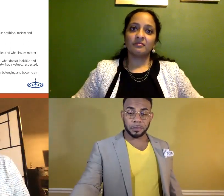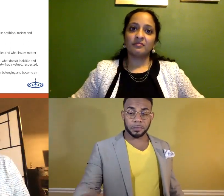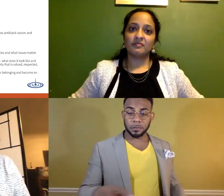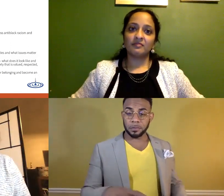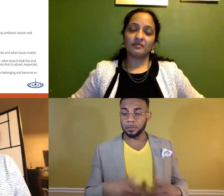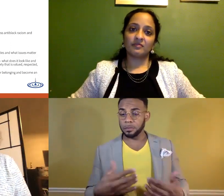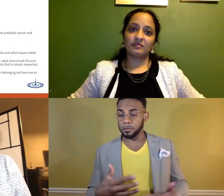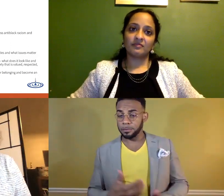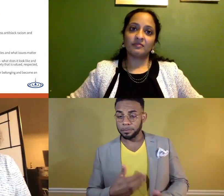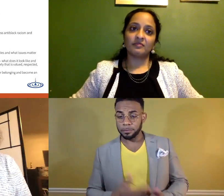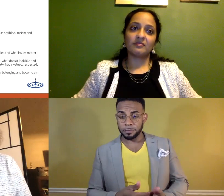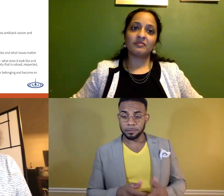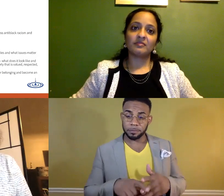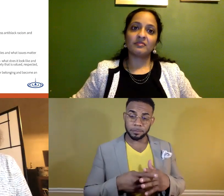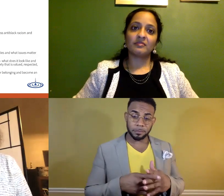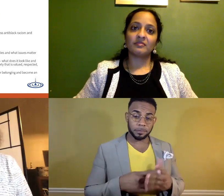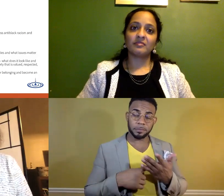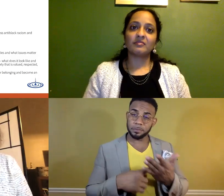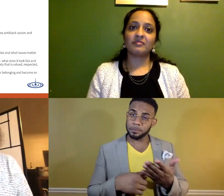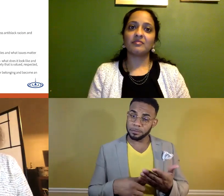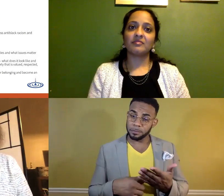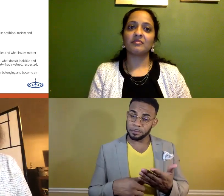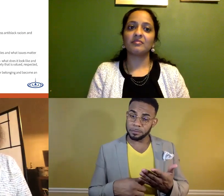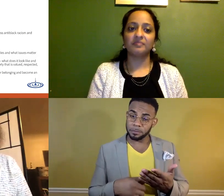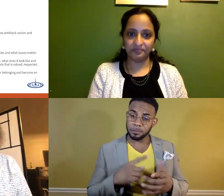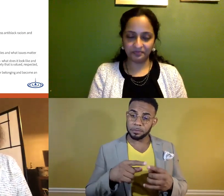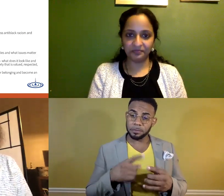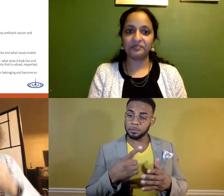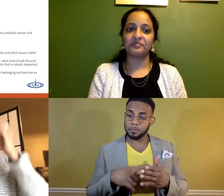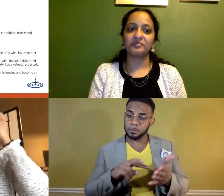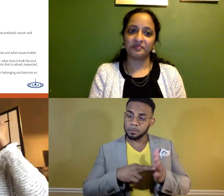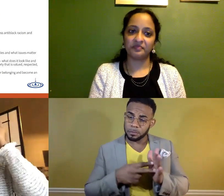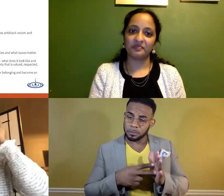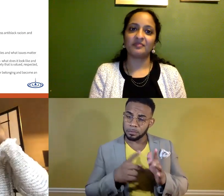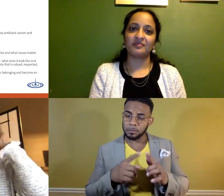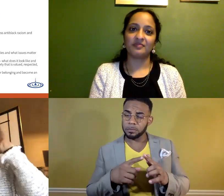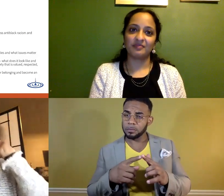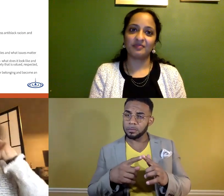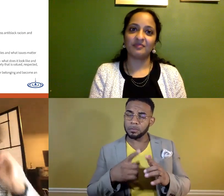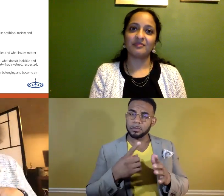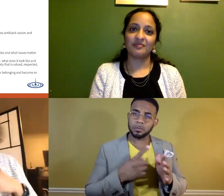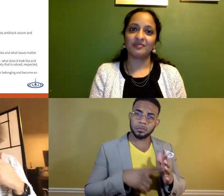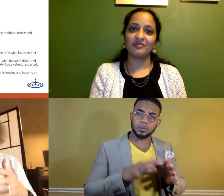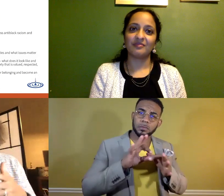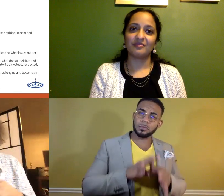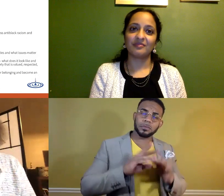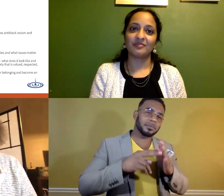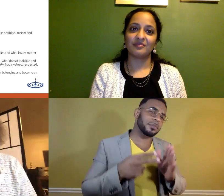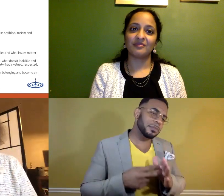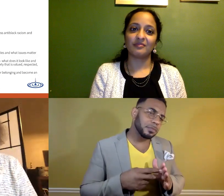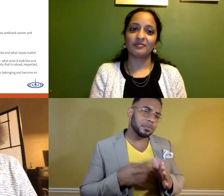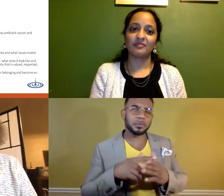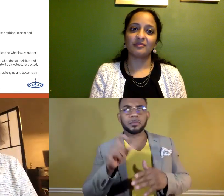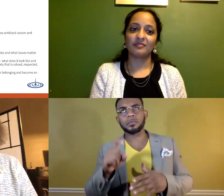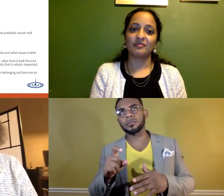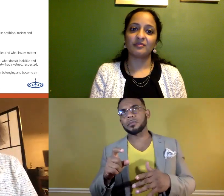to begin the conversation about what does it mean to, like, what does belonging mean, and what